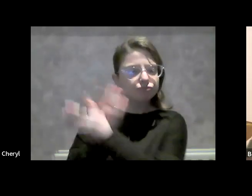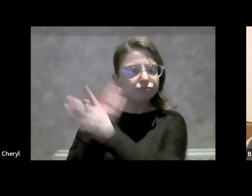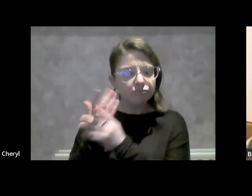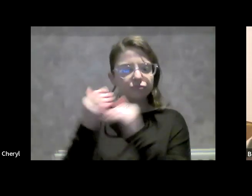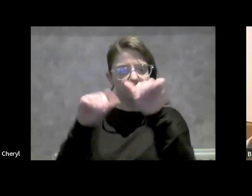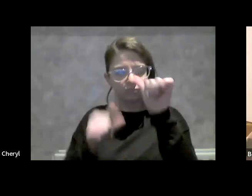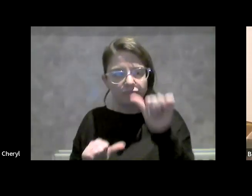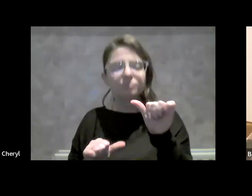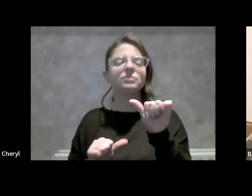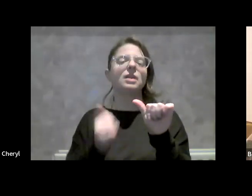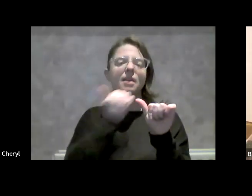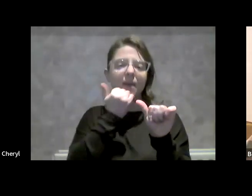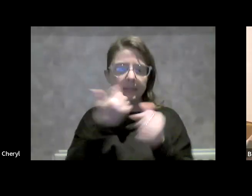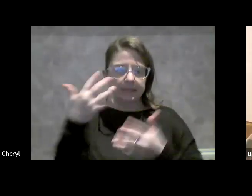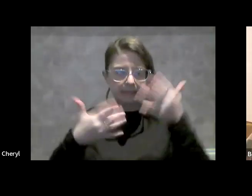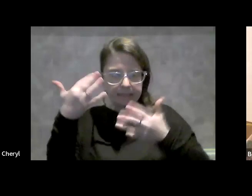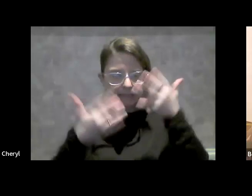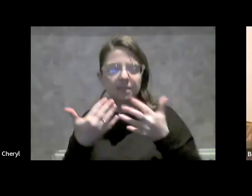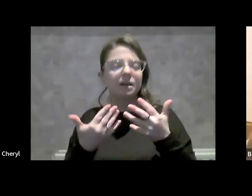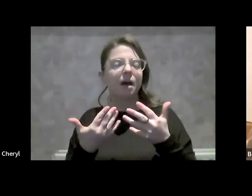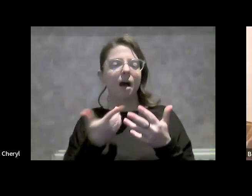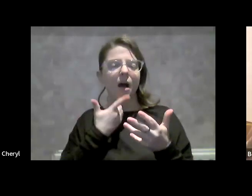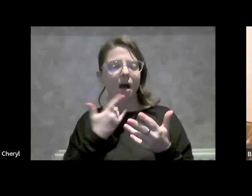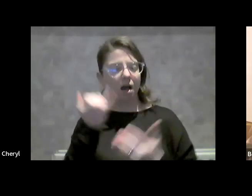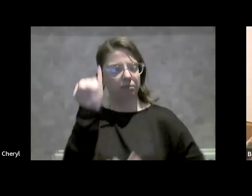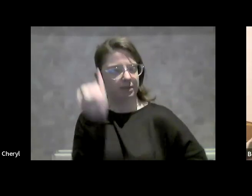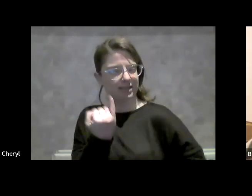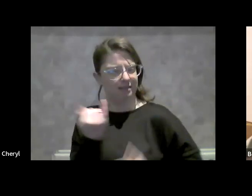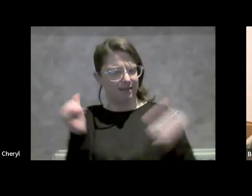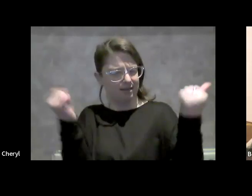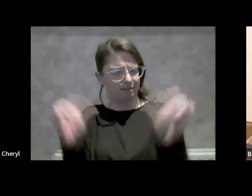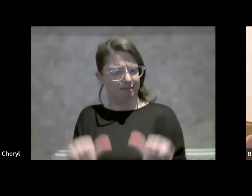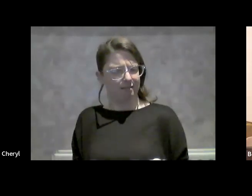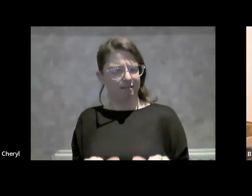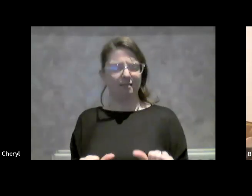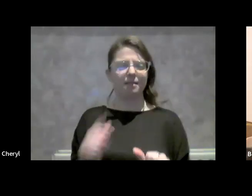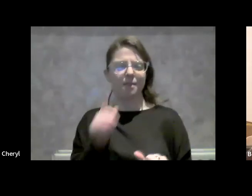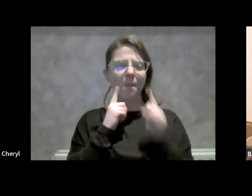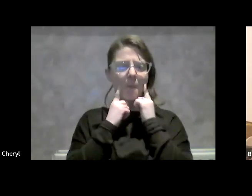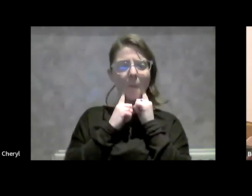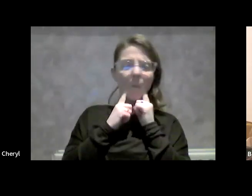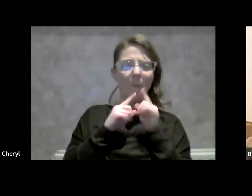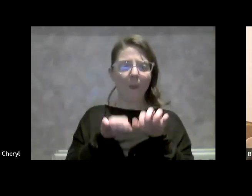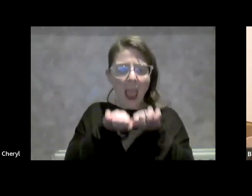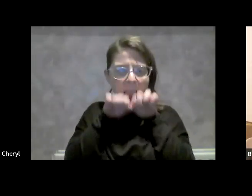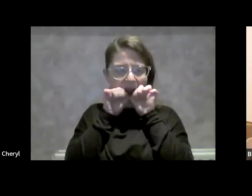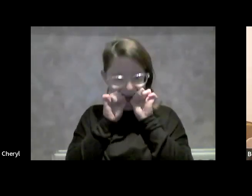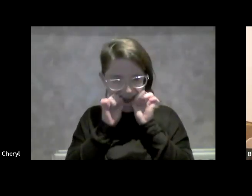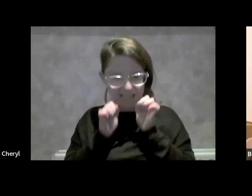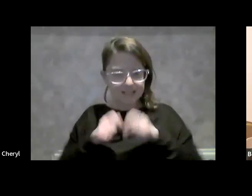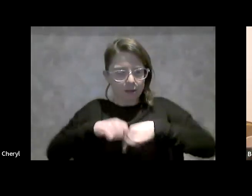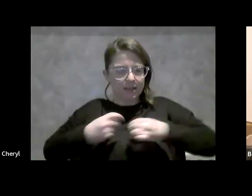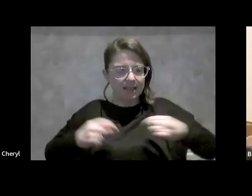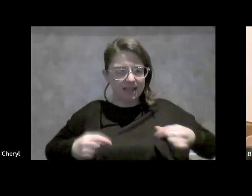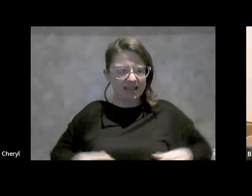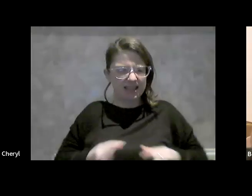measurements, calories. Nothing tastes as good as skinny feels, she croons, sucking in her cheeks and biting down on an